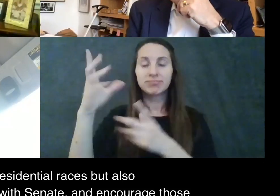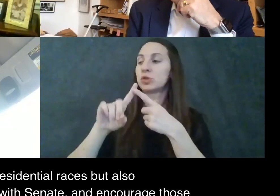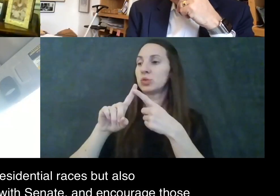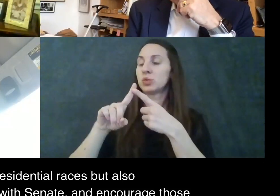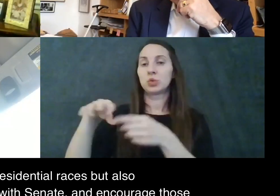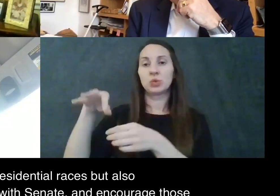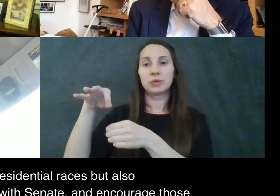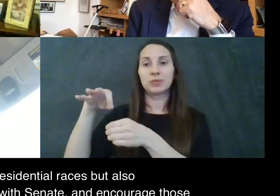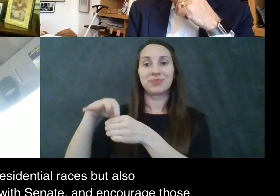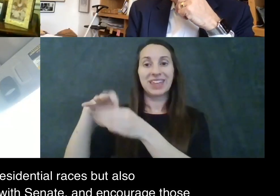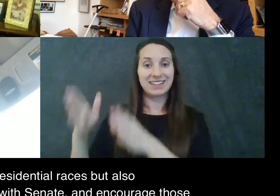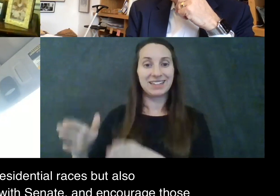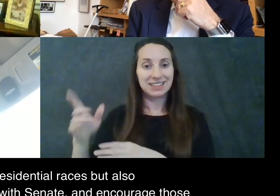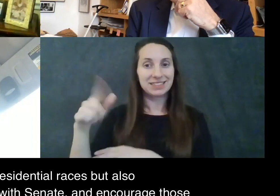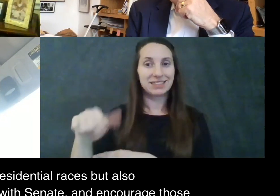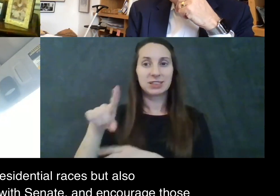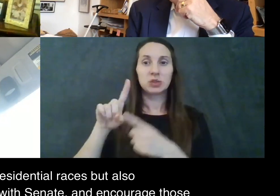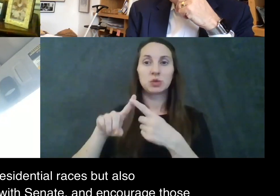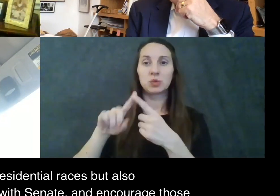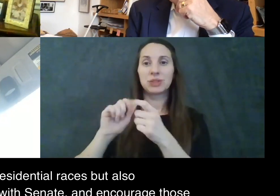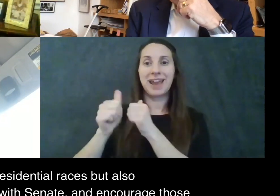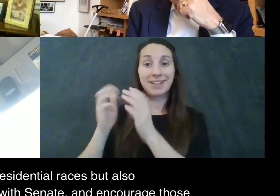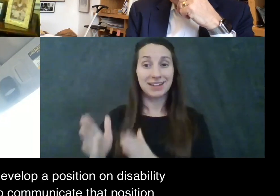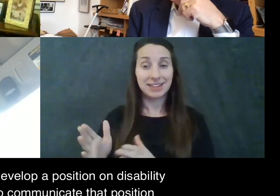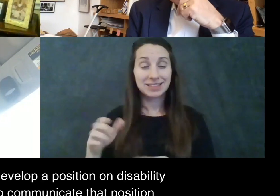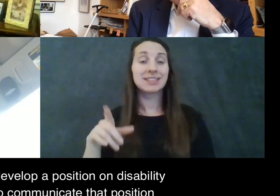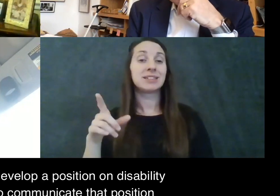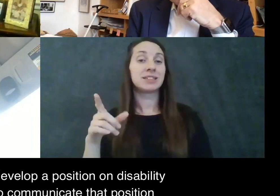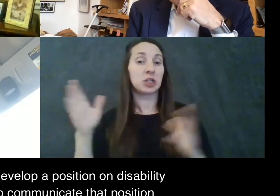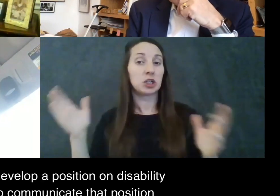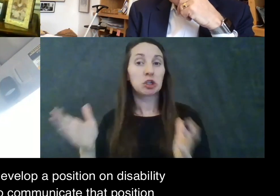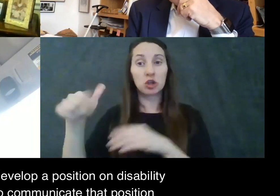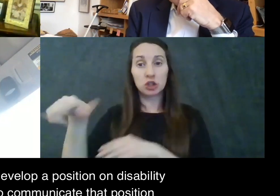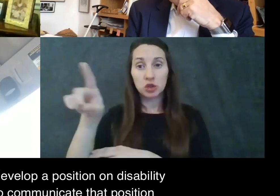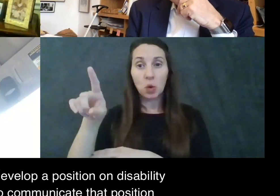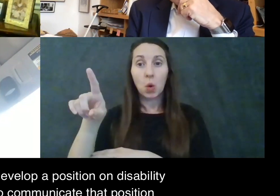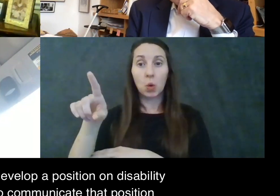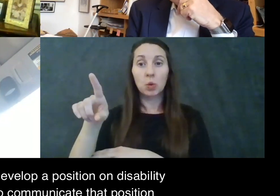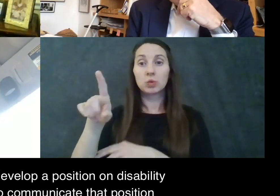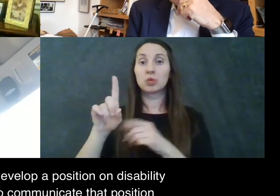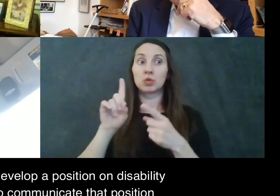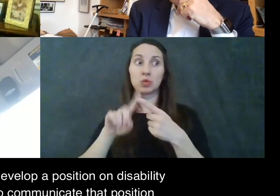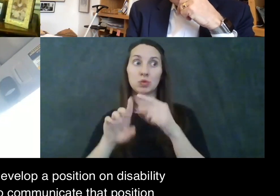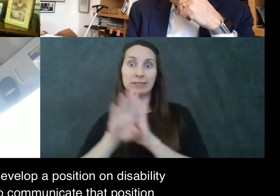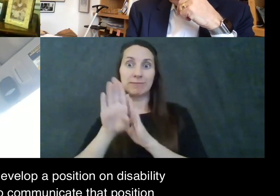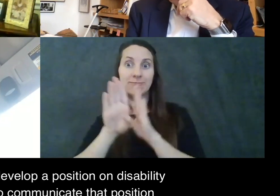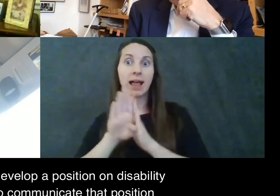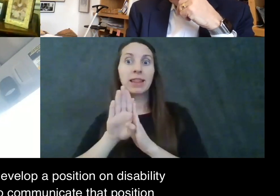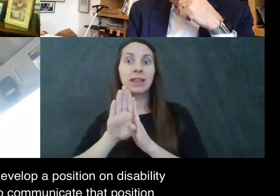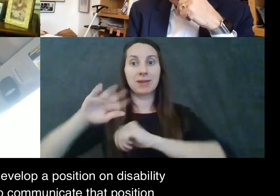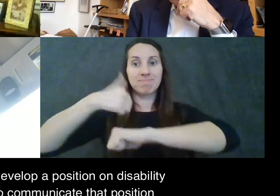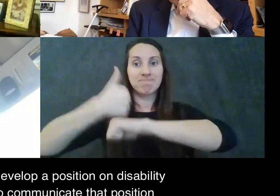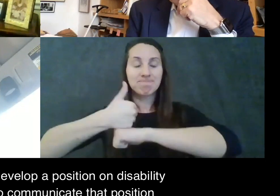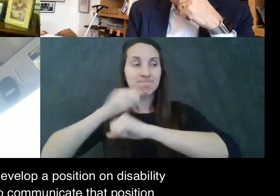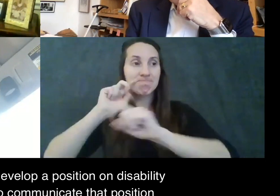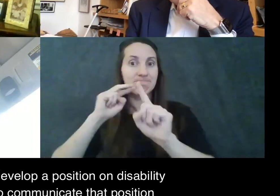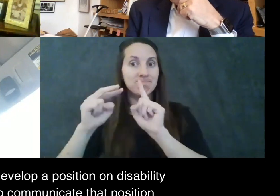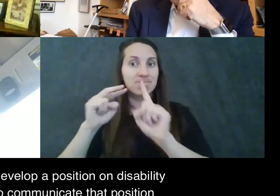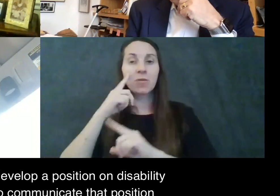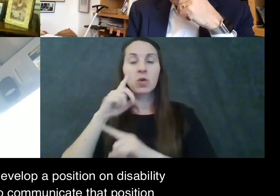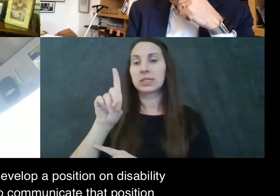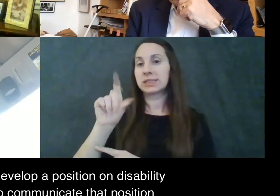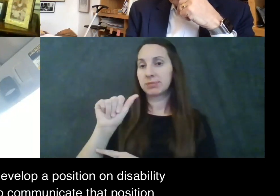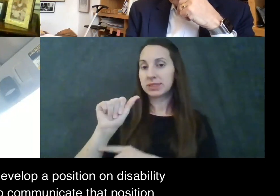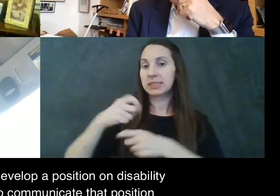races, but also with Congress and with Senate, and encourage those candidates to develop a position on disability issues and to